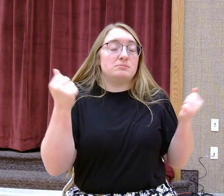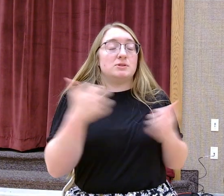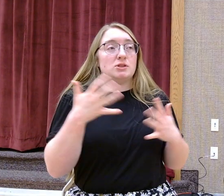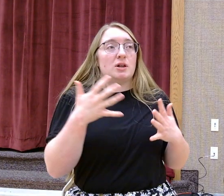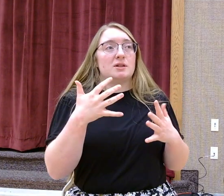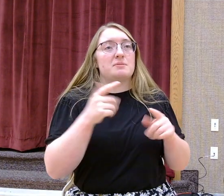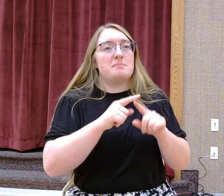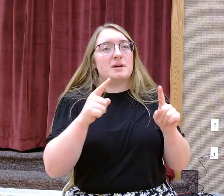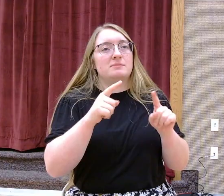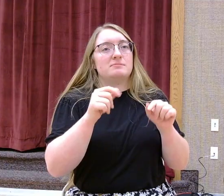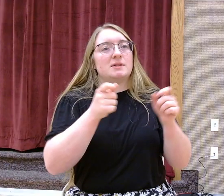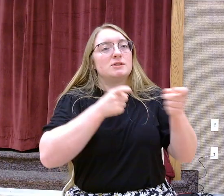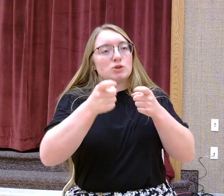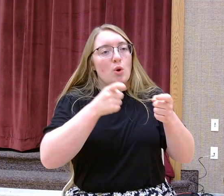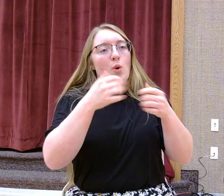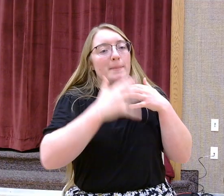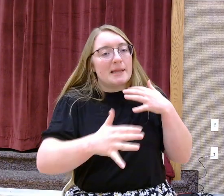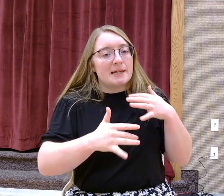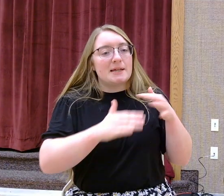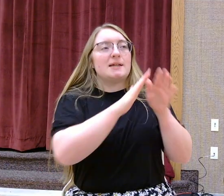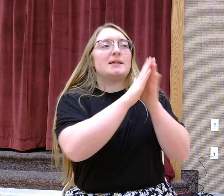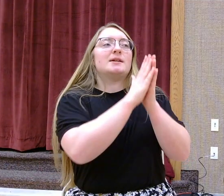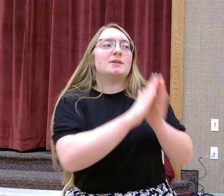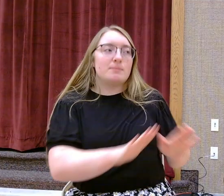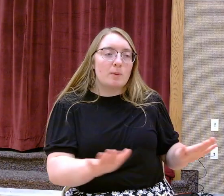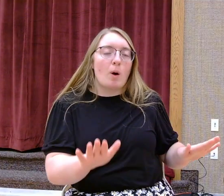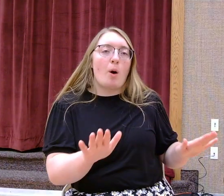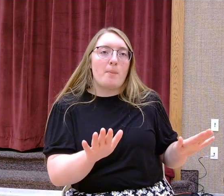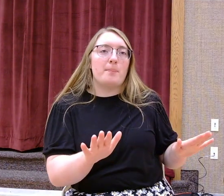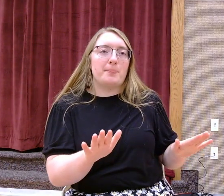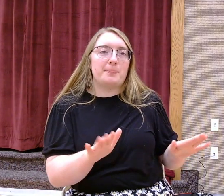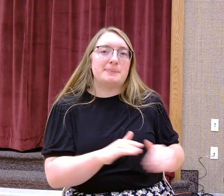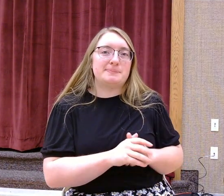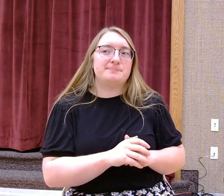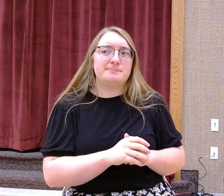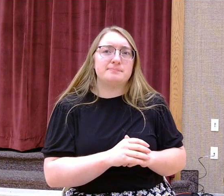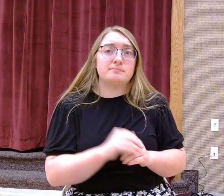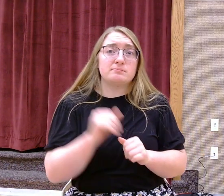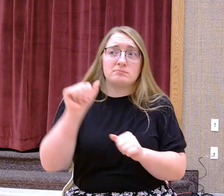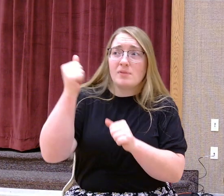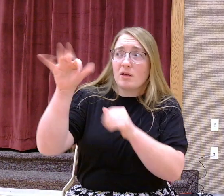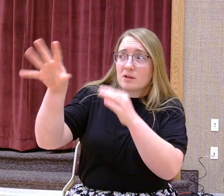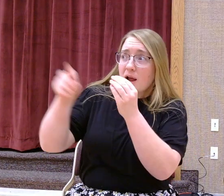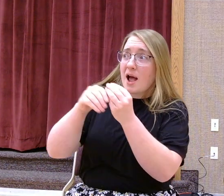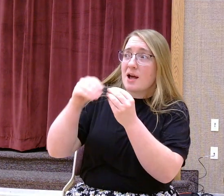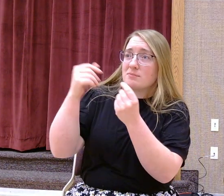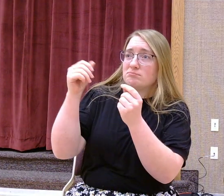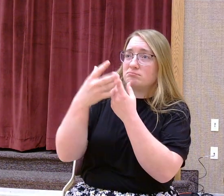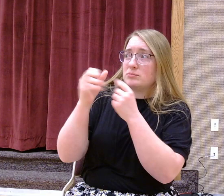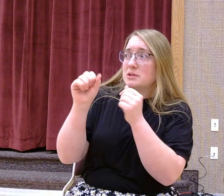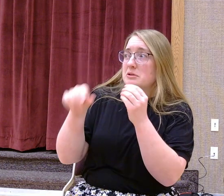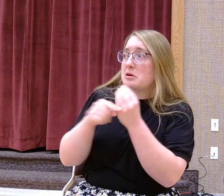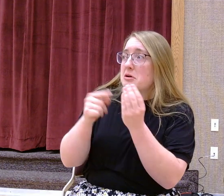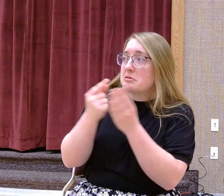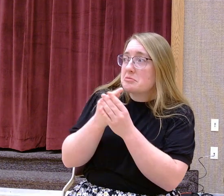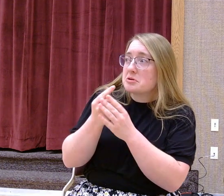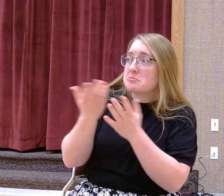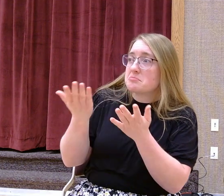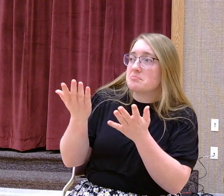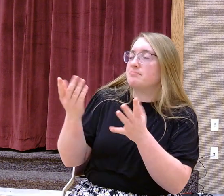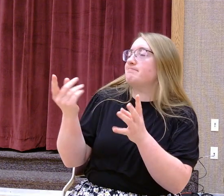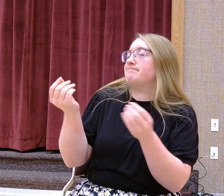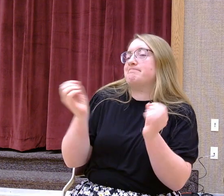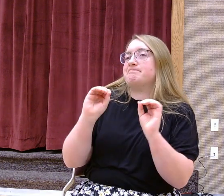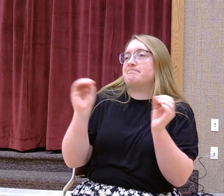other than control the bleeding, calm the patient down, things like that. William Gardner, any more? Okay. Other